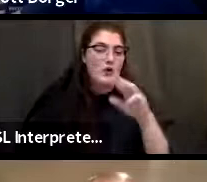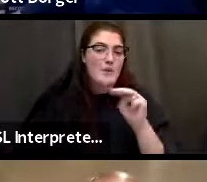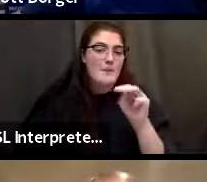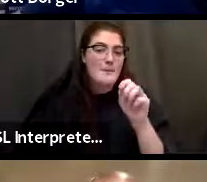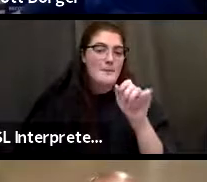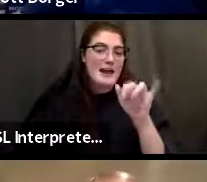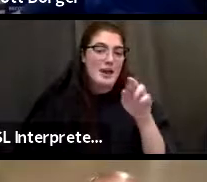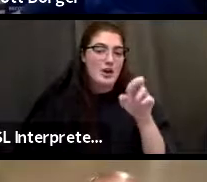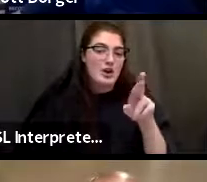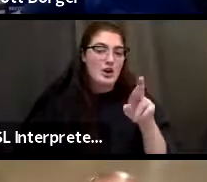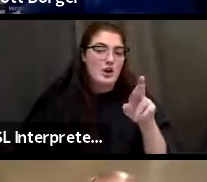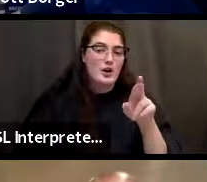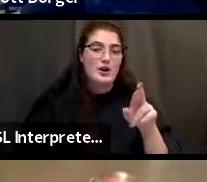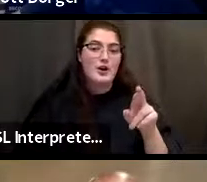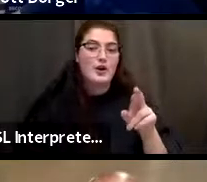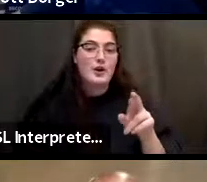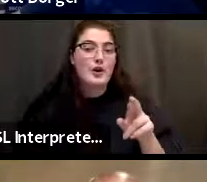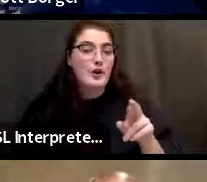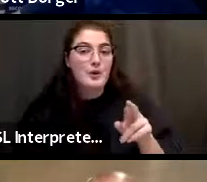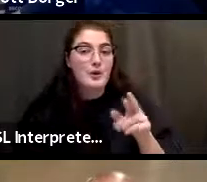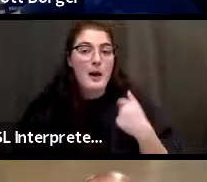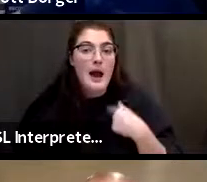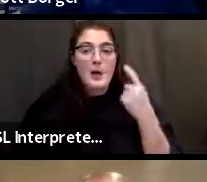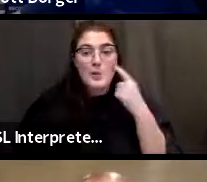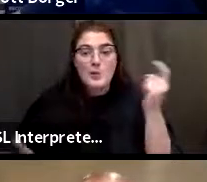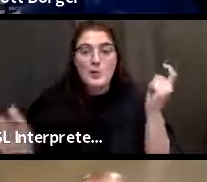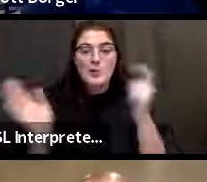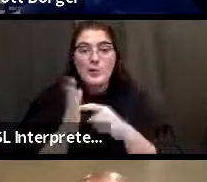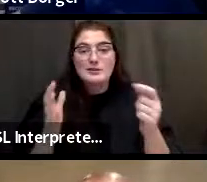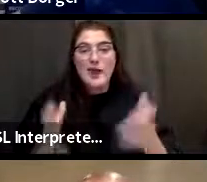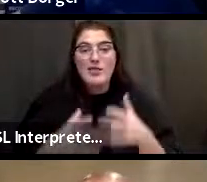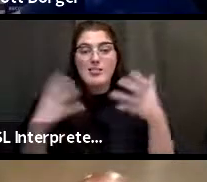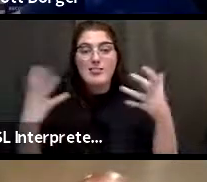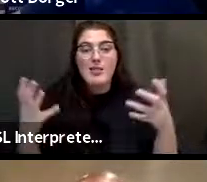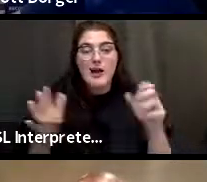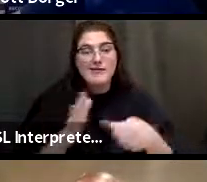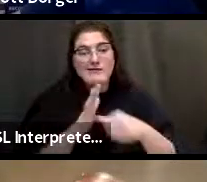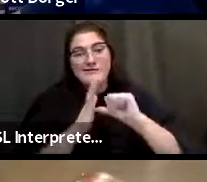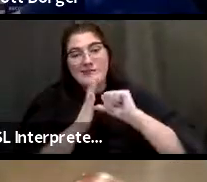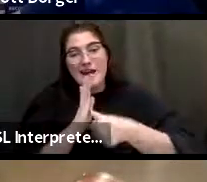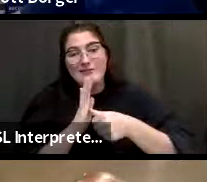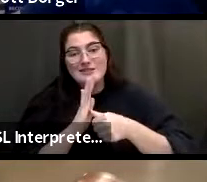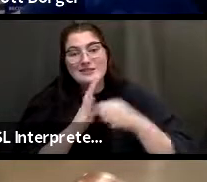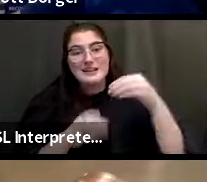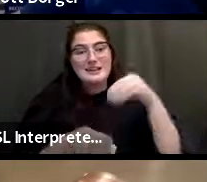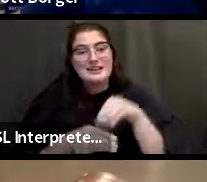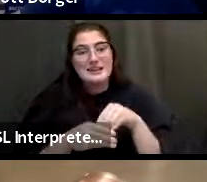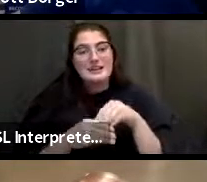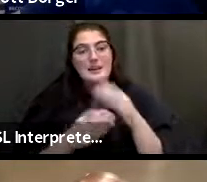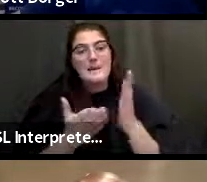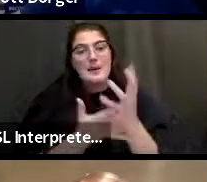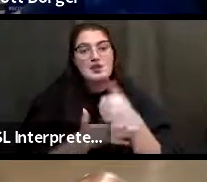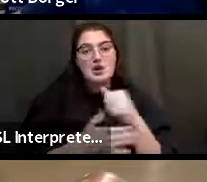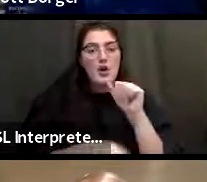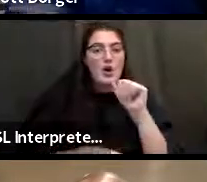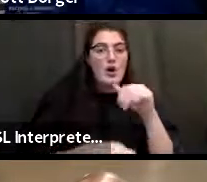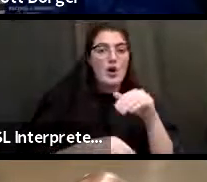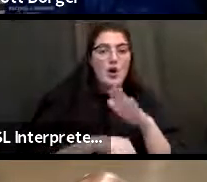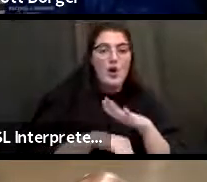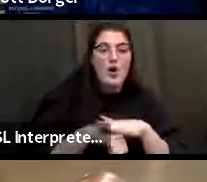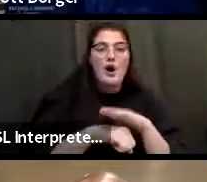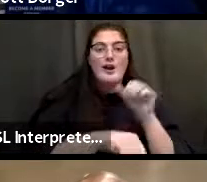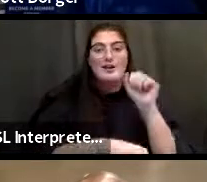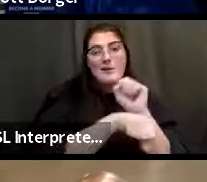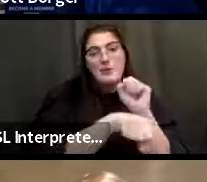Director Strappa. I noticed a lot of emphasis in the budget on employment and job training. I wanted to know if the